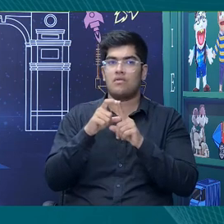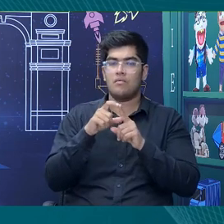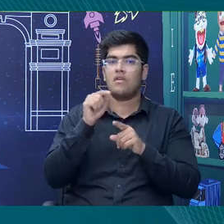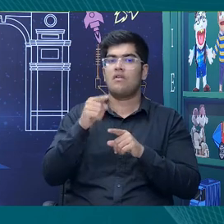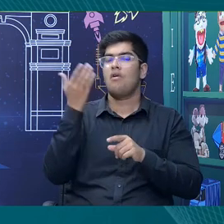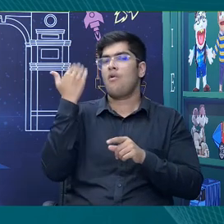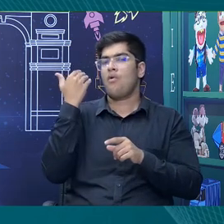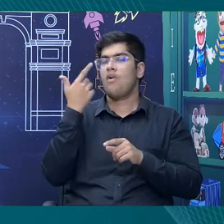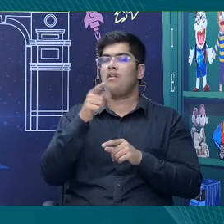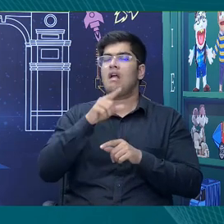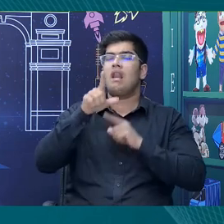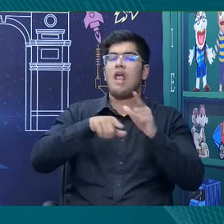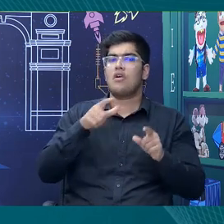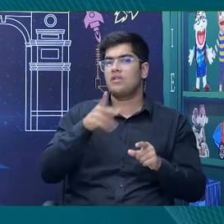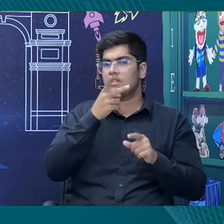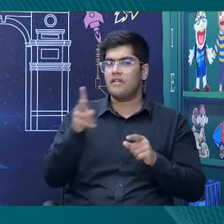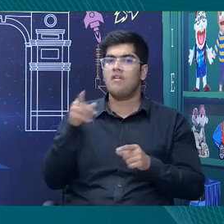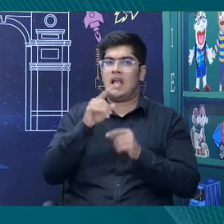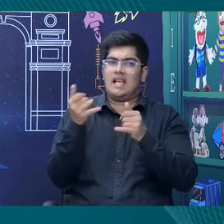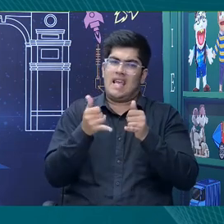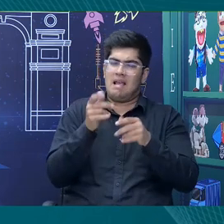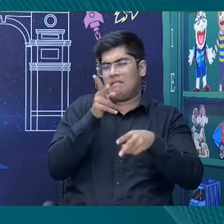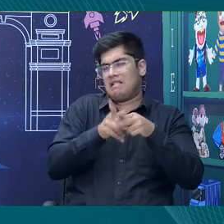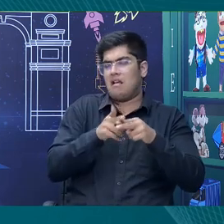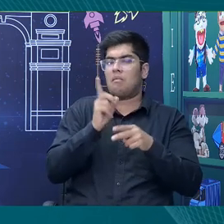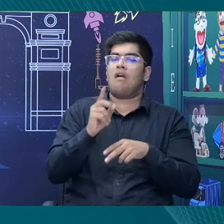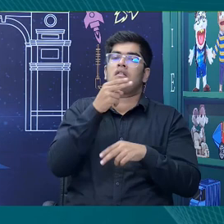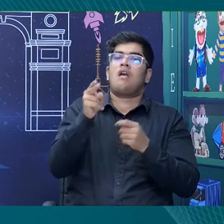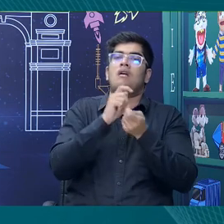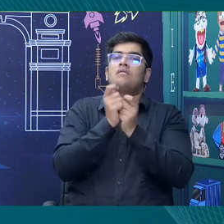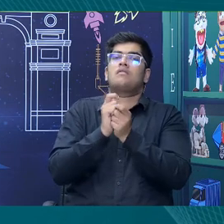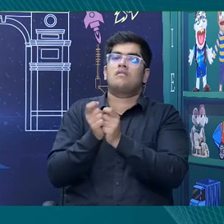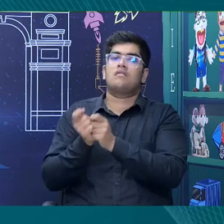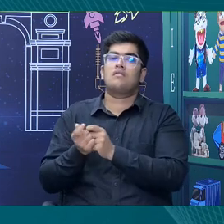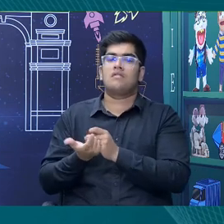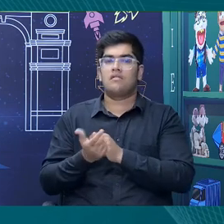there, in different languages, you know, people will still play the same games and they will, okay, have different names. Great. So, yeah.